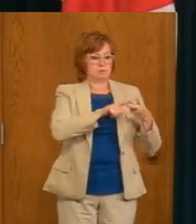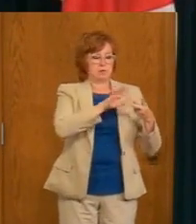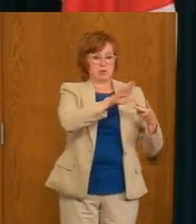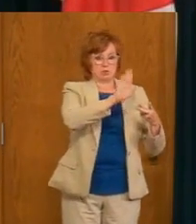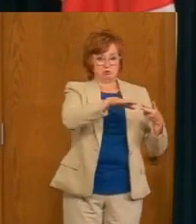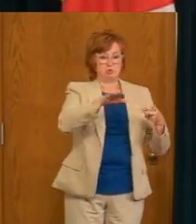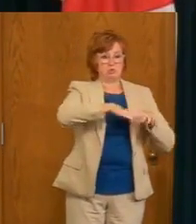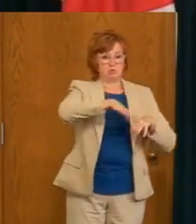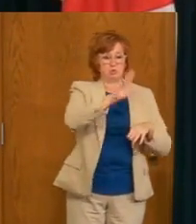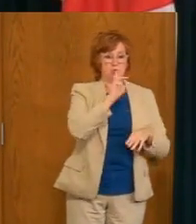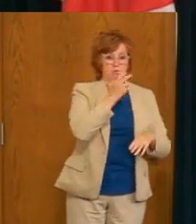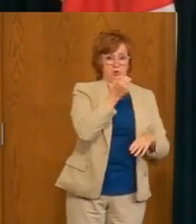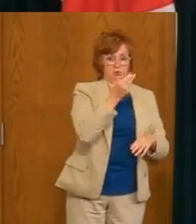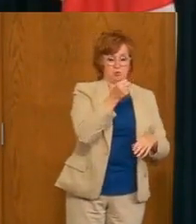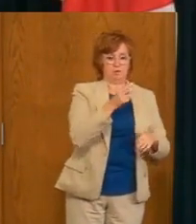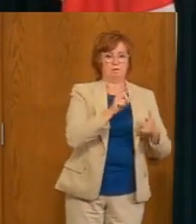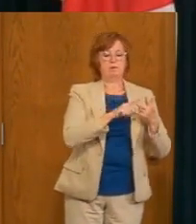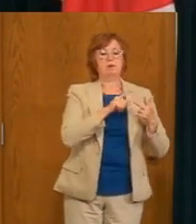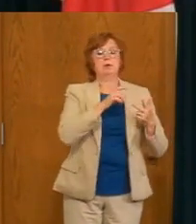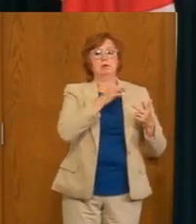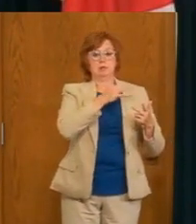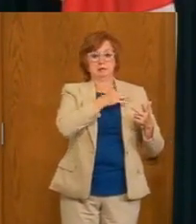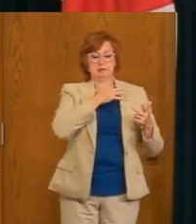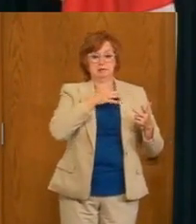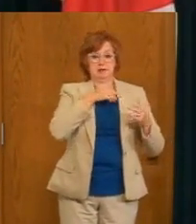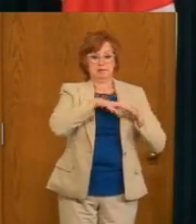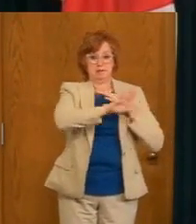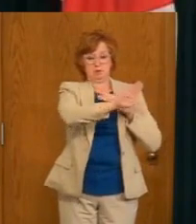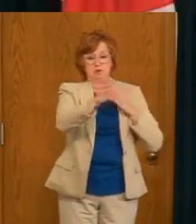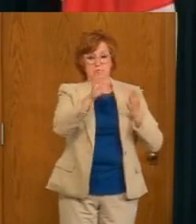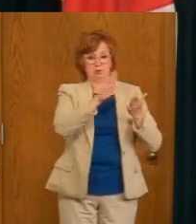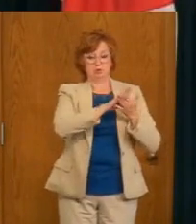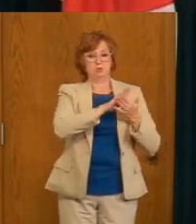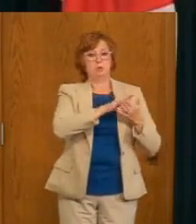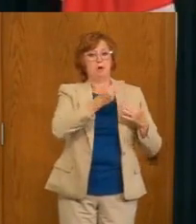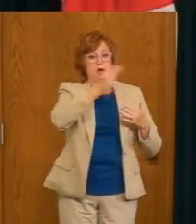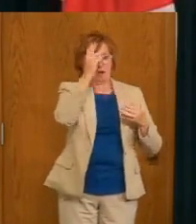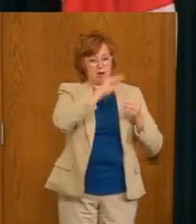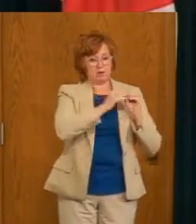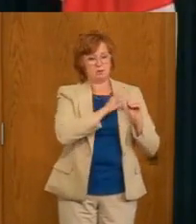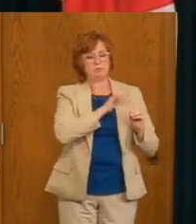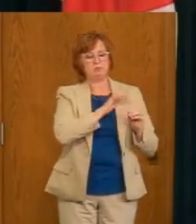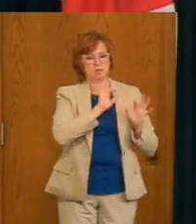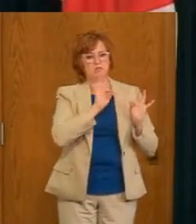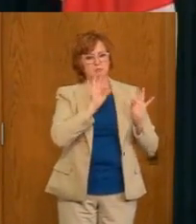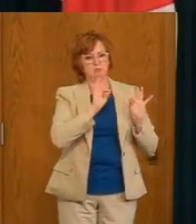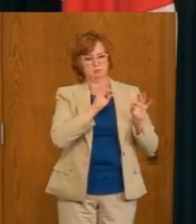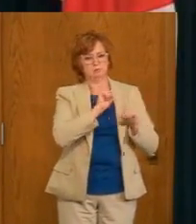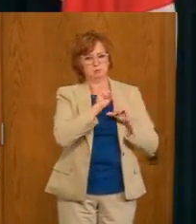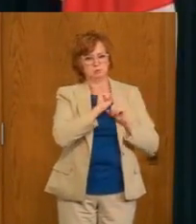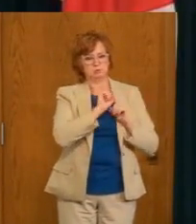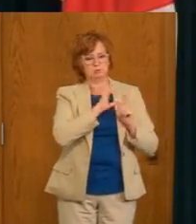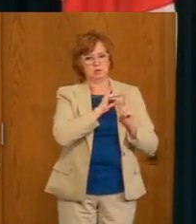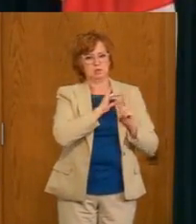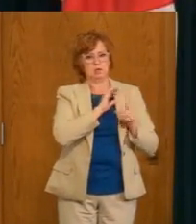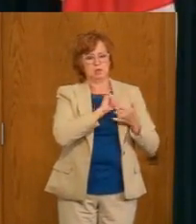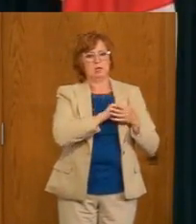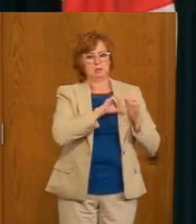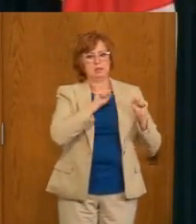conference by the Prime Minister of the UK and his Chief Medical Officer and medical advisors. That was on Tuesday. And exactly they